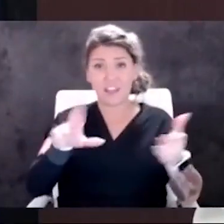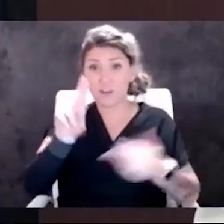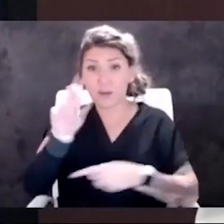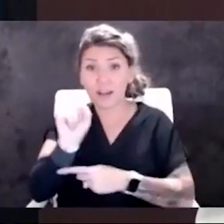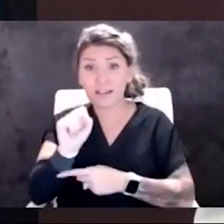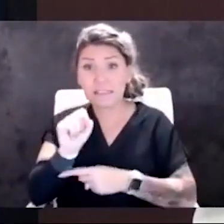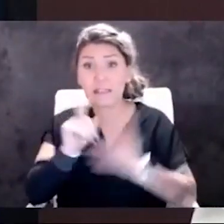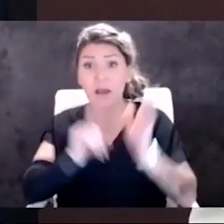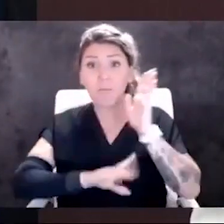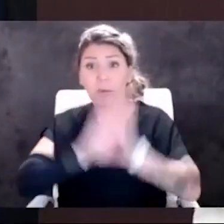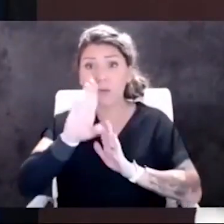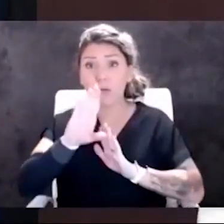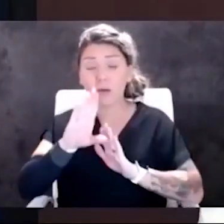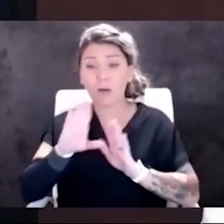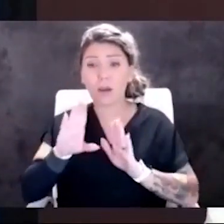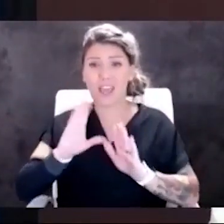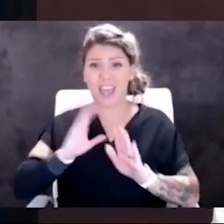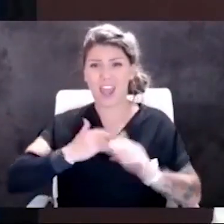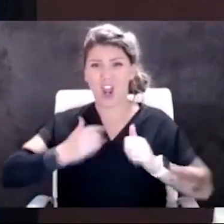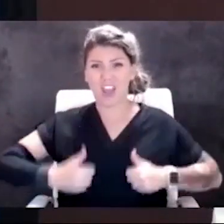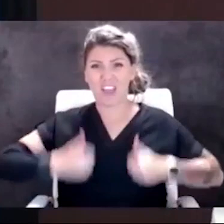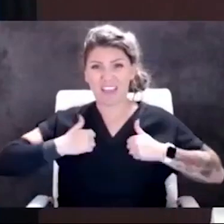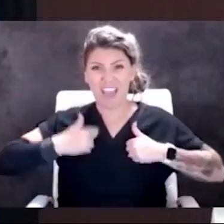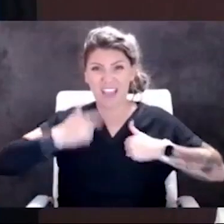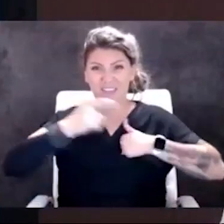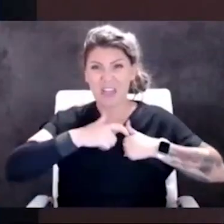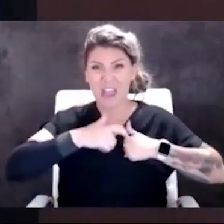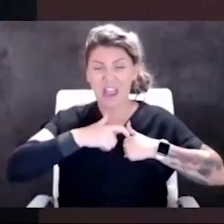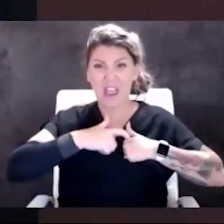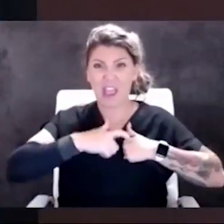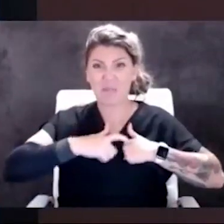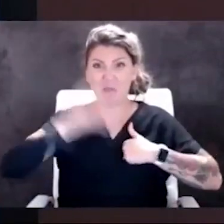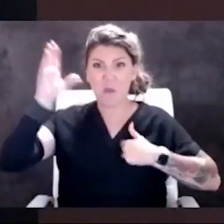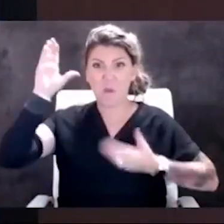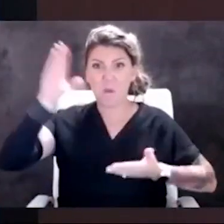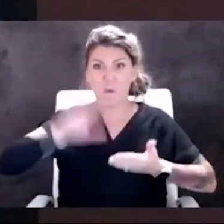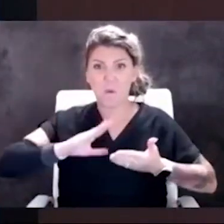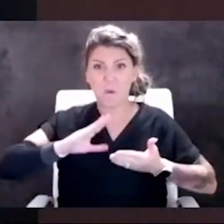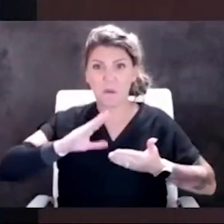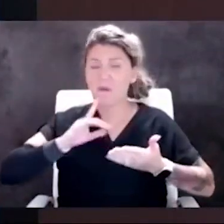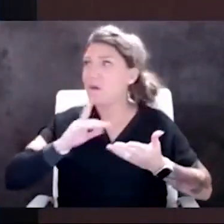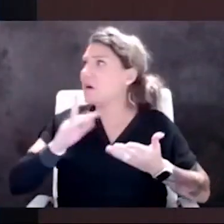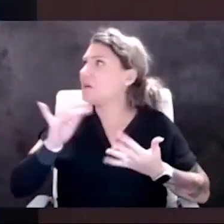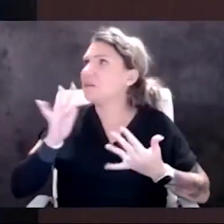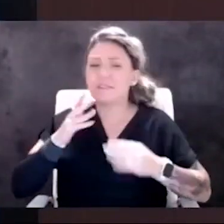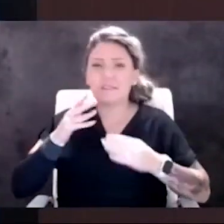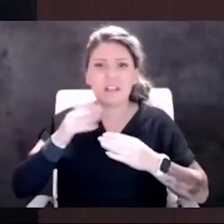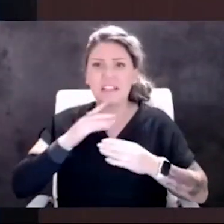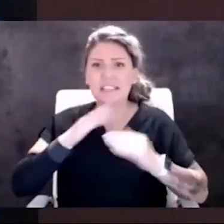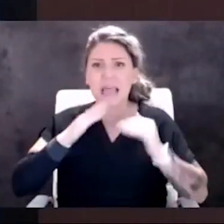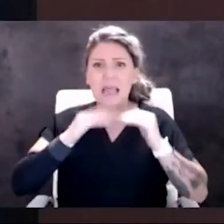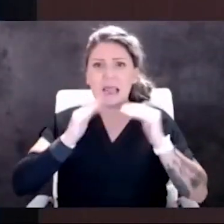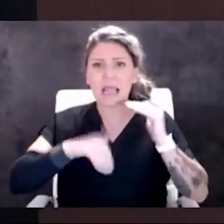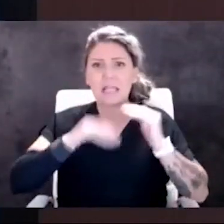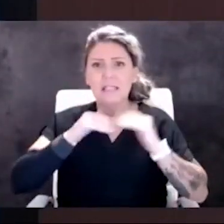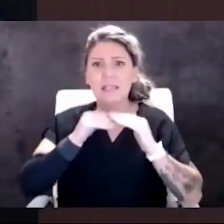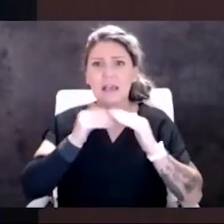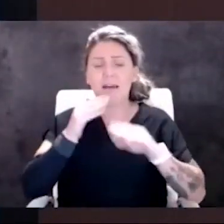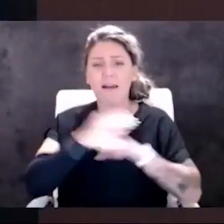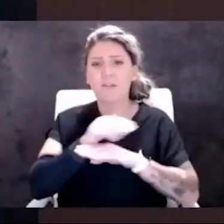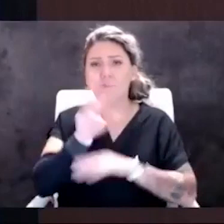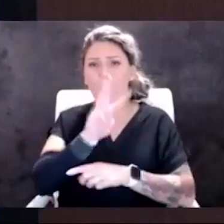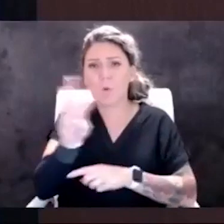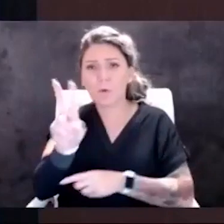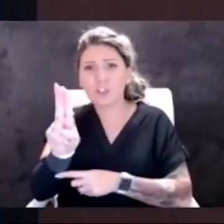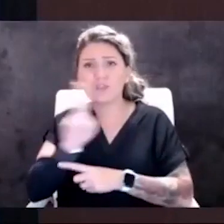accelerated. Our life expectancy has gone down. It's lower than it was since after World War II. You have to go find that statistic. It's gone down because we